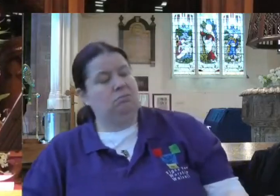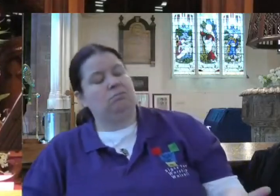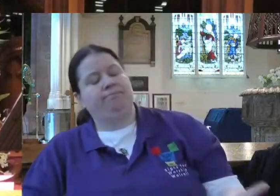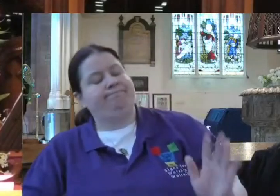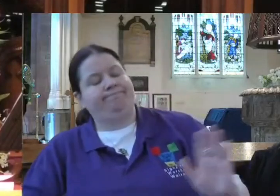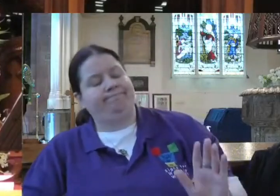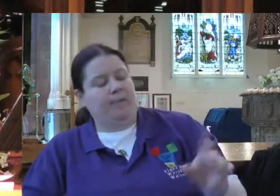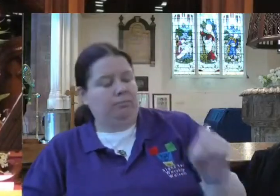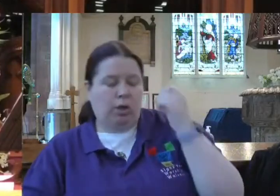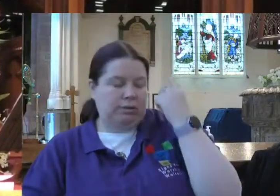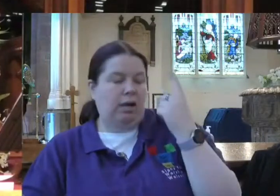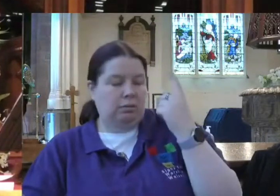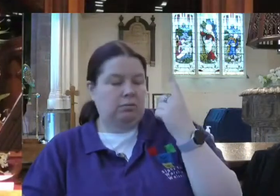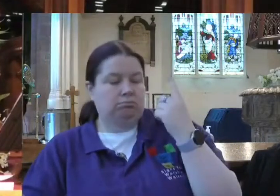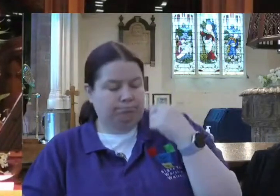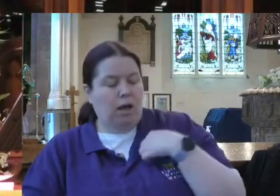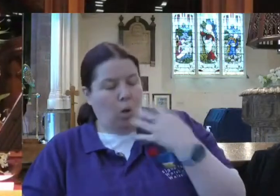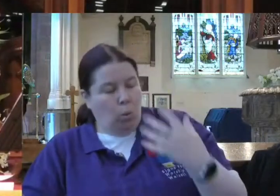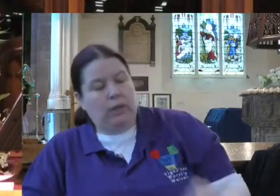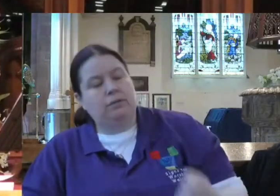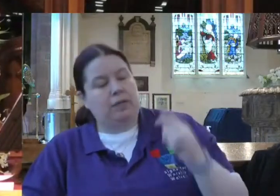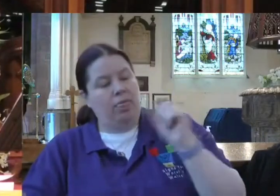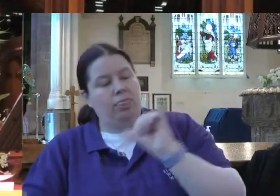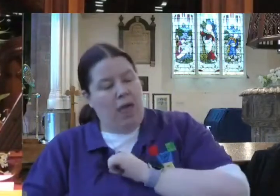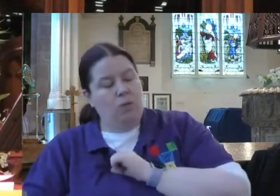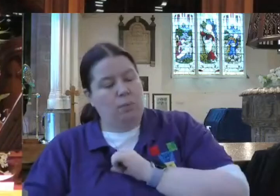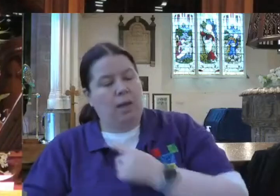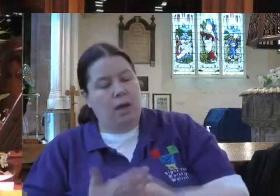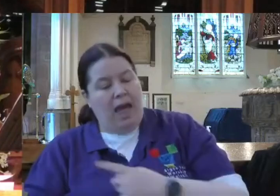don't understand. I make £10,000 a week."